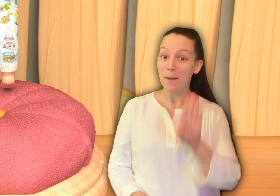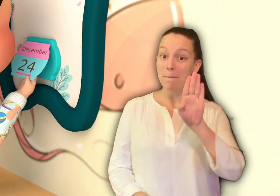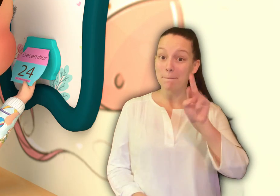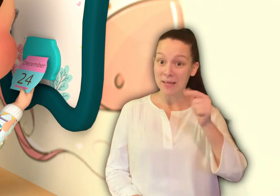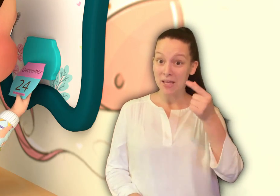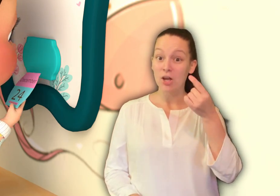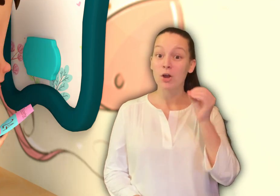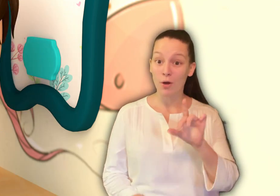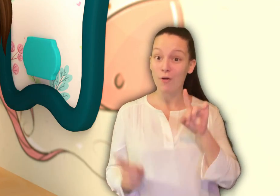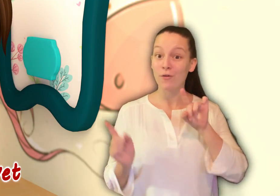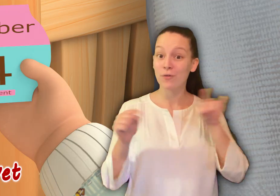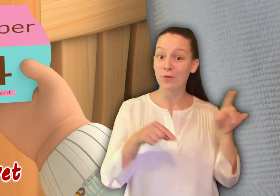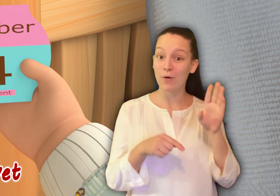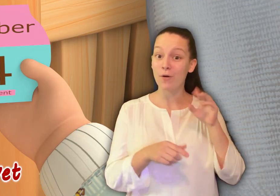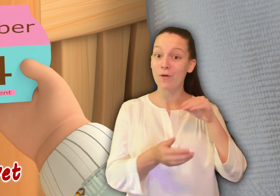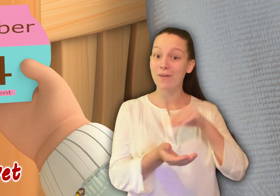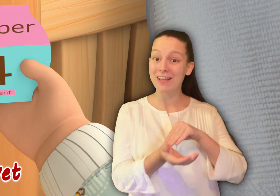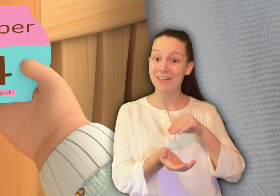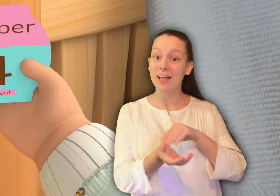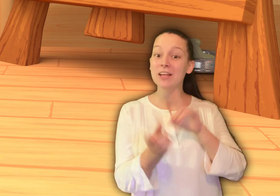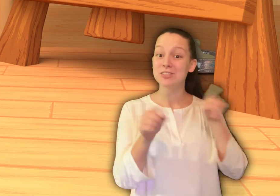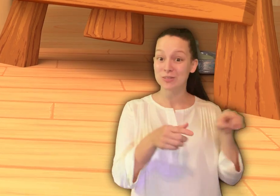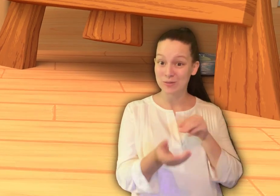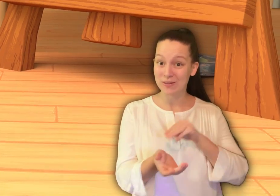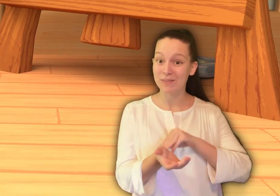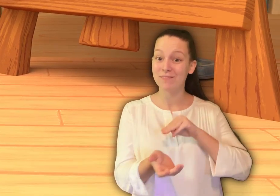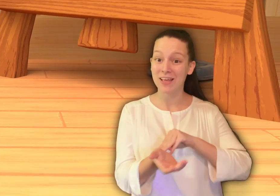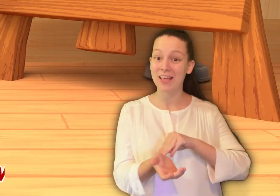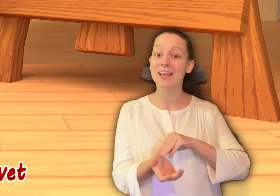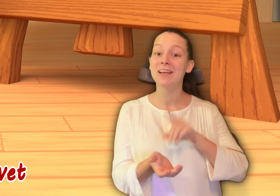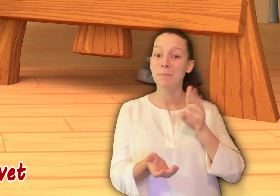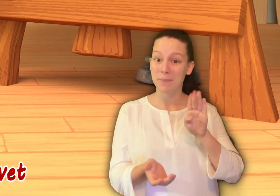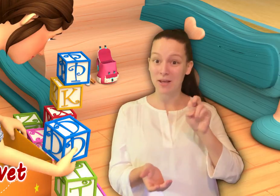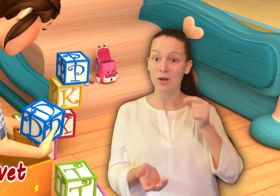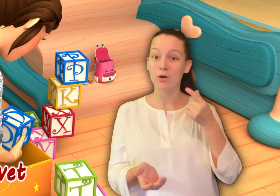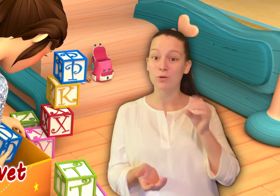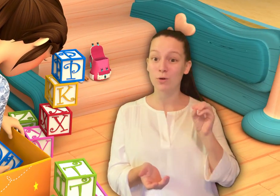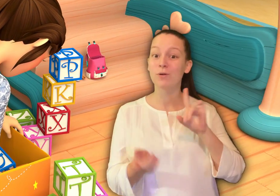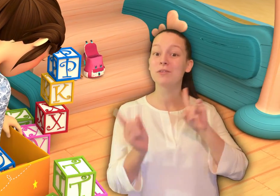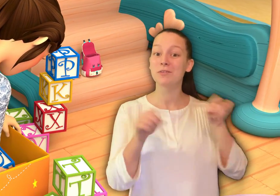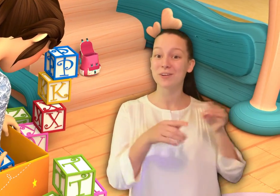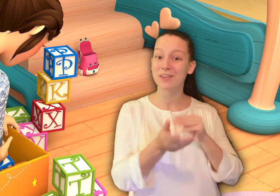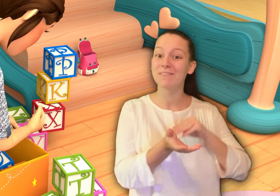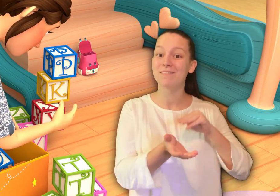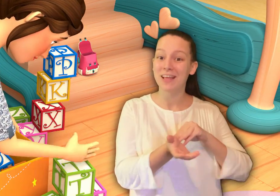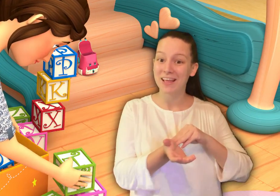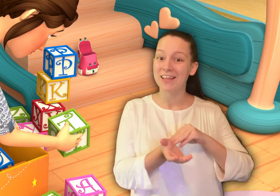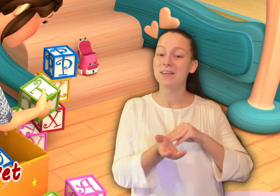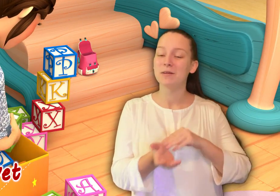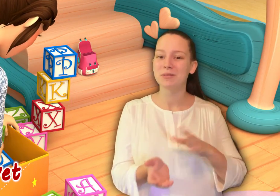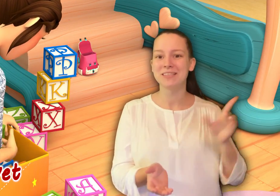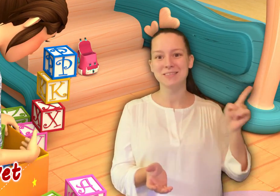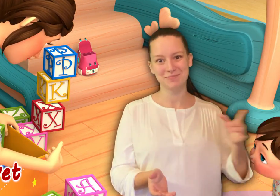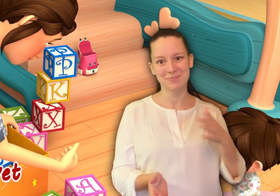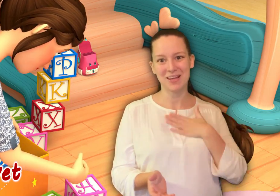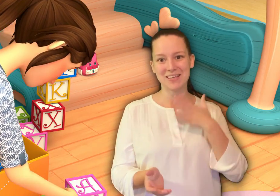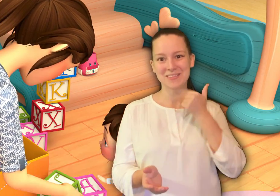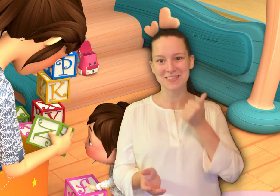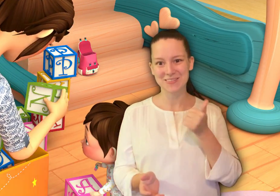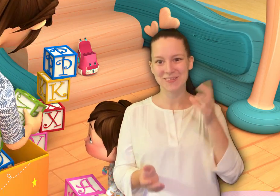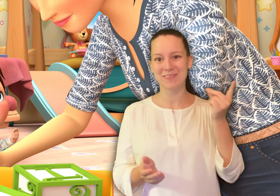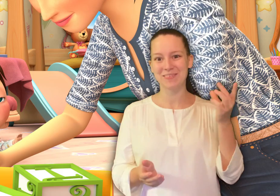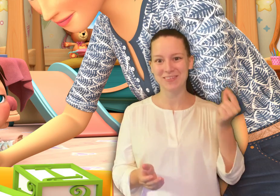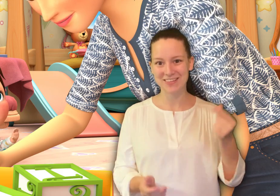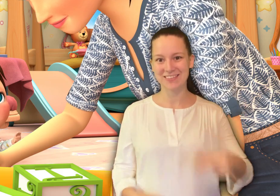vet Bingo going to the vet to the vet to the vet Bingo's going to the